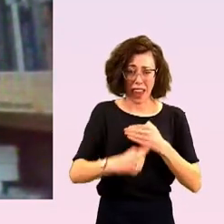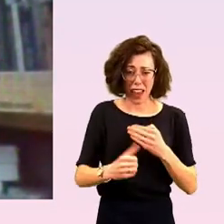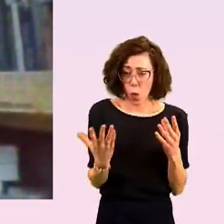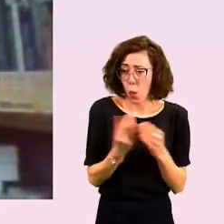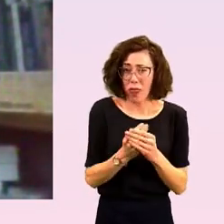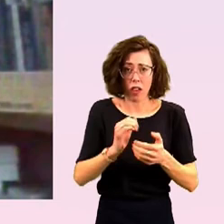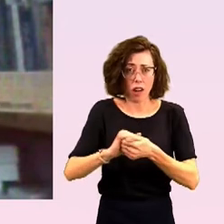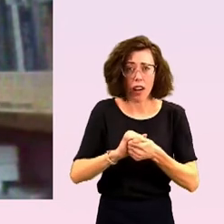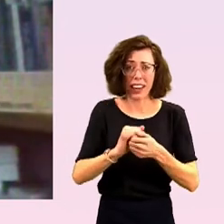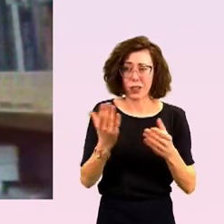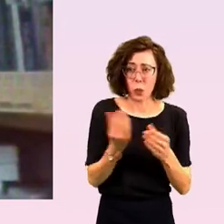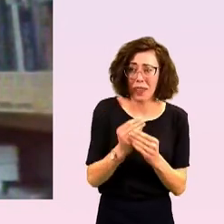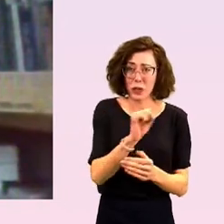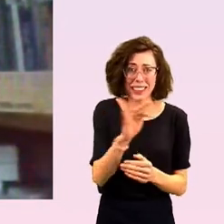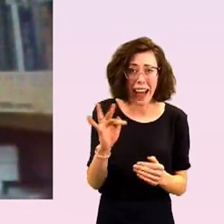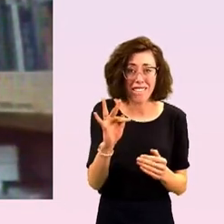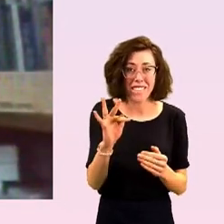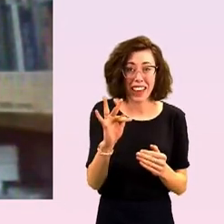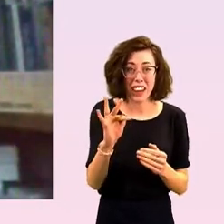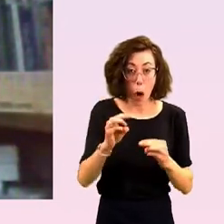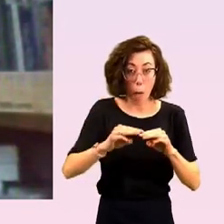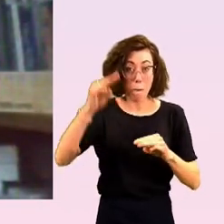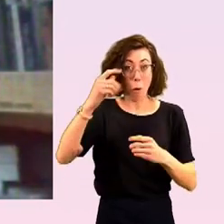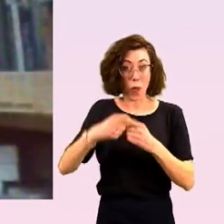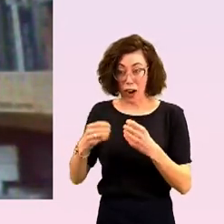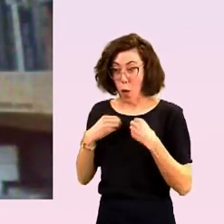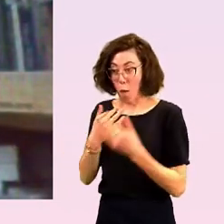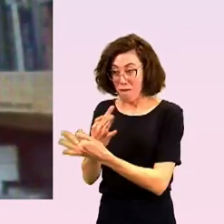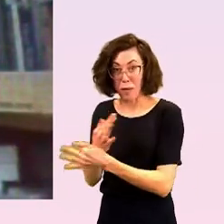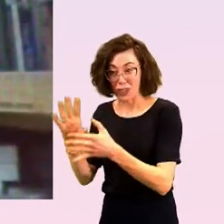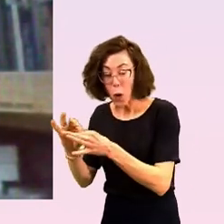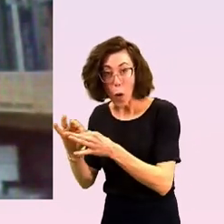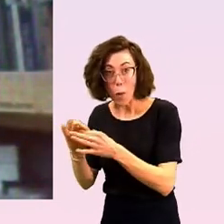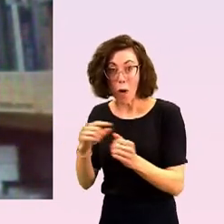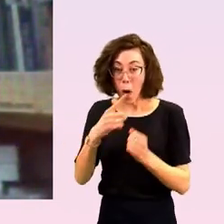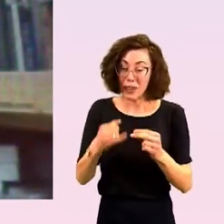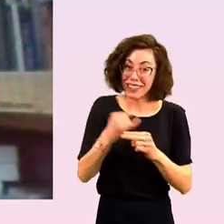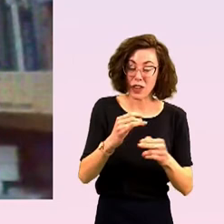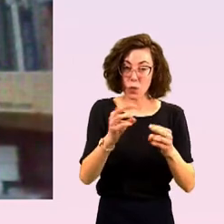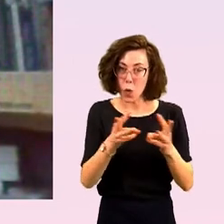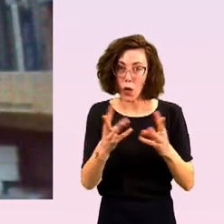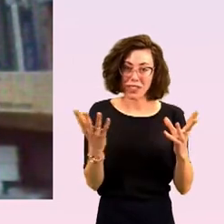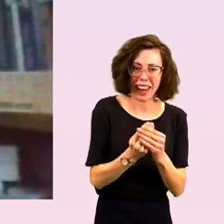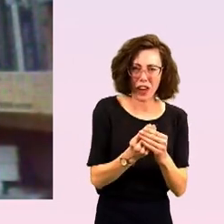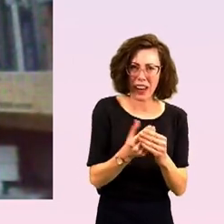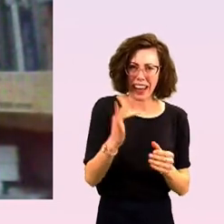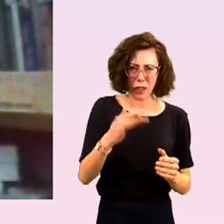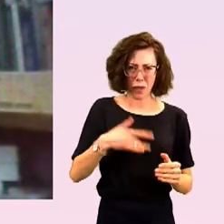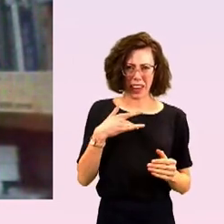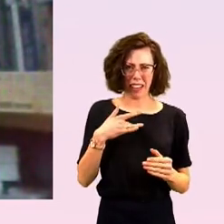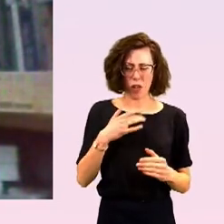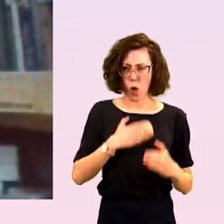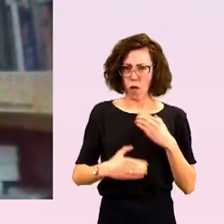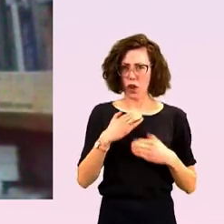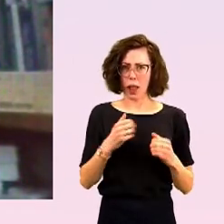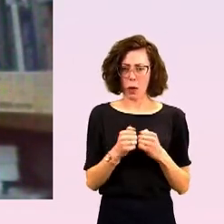with them than we do with our loved ones at home, to not be comfortable being out or being yourself in work has a negative impact